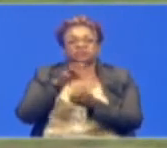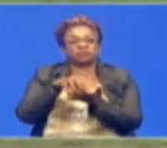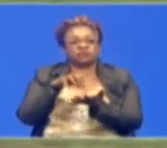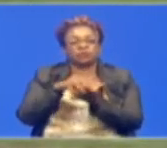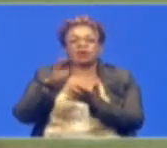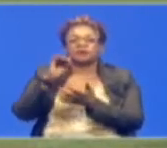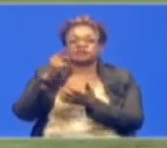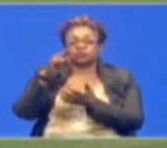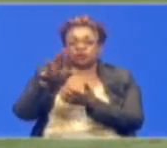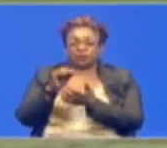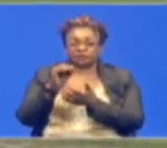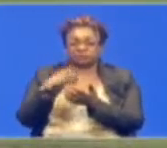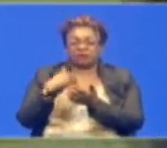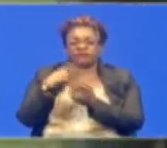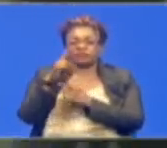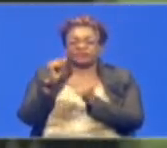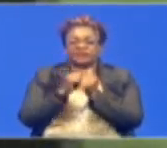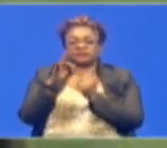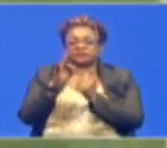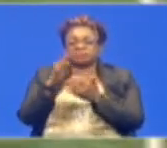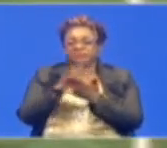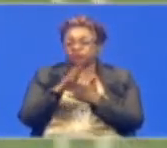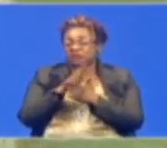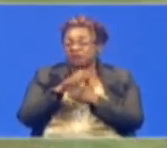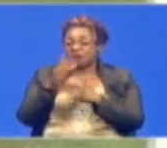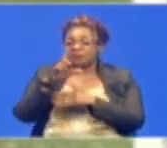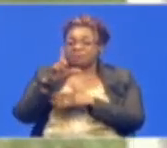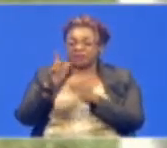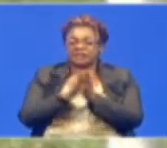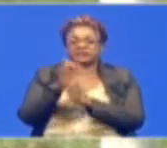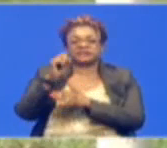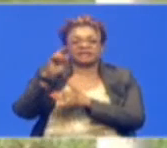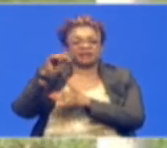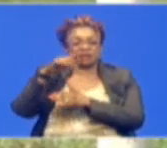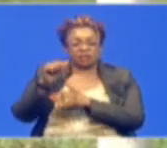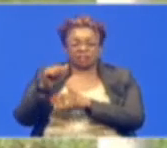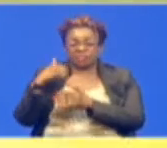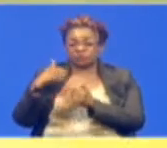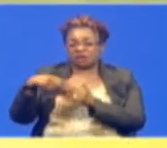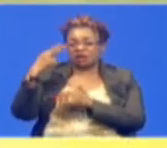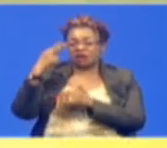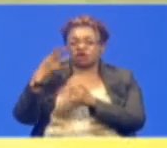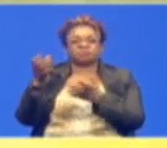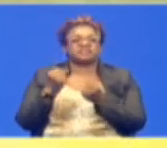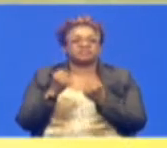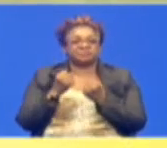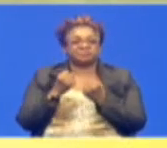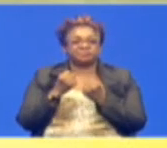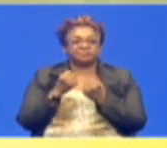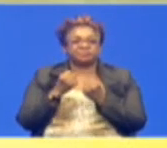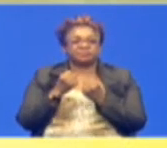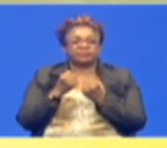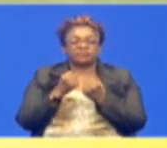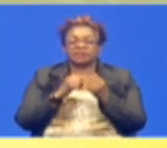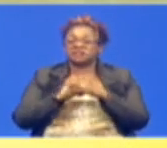to the 2013 World Cup qualifier between Liberia and Senegal as being particularly high-octane. The fans really wanted the